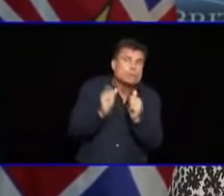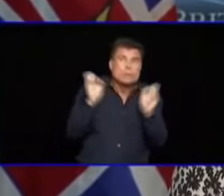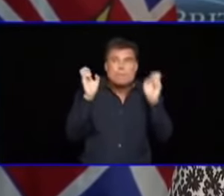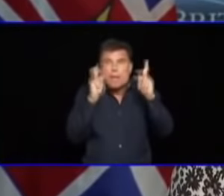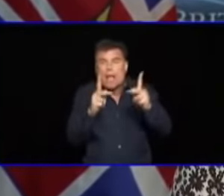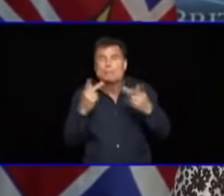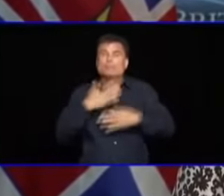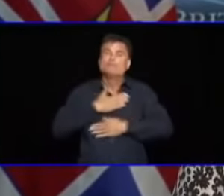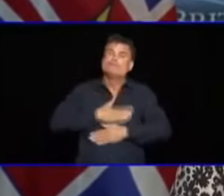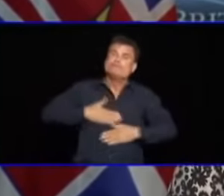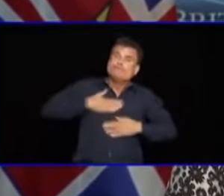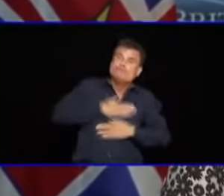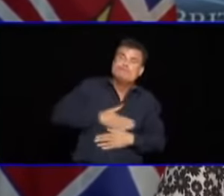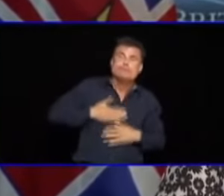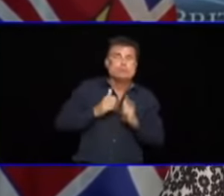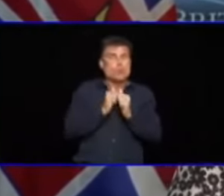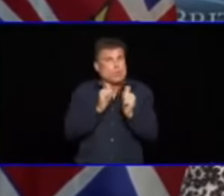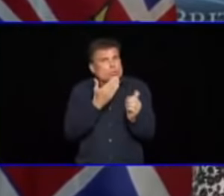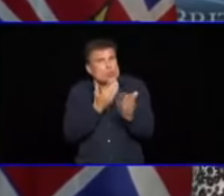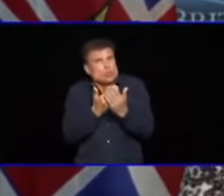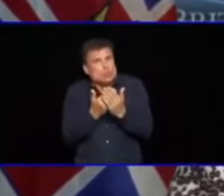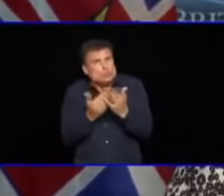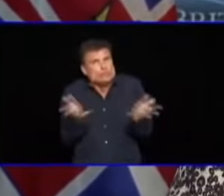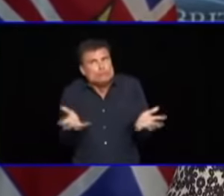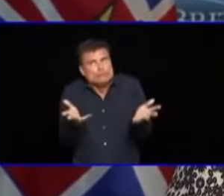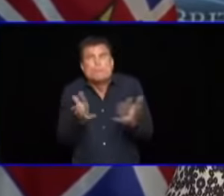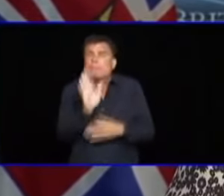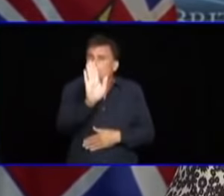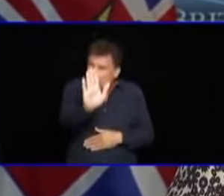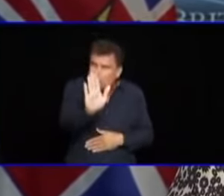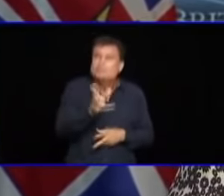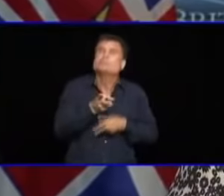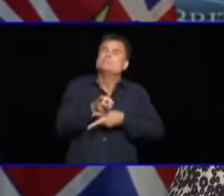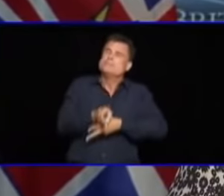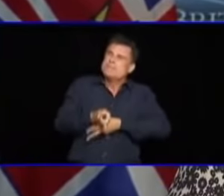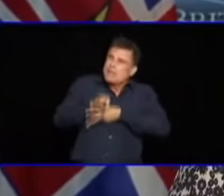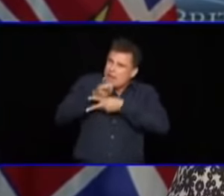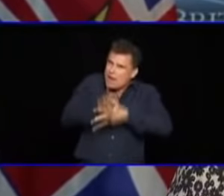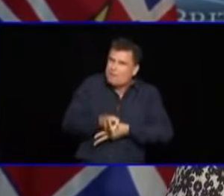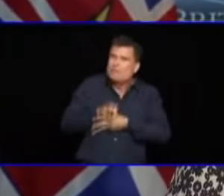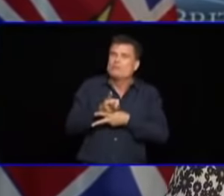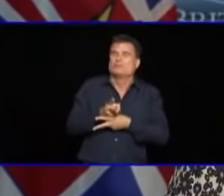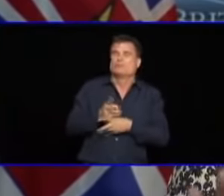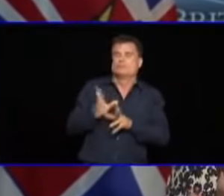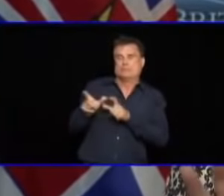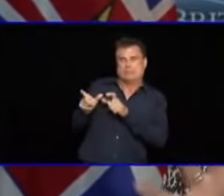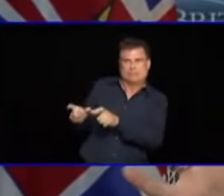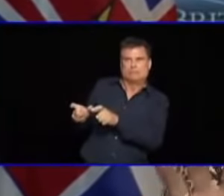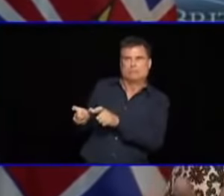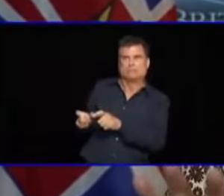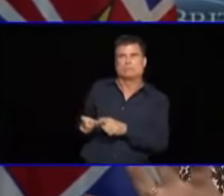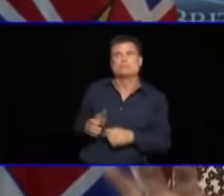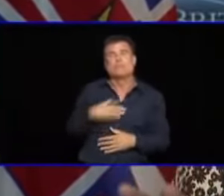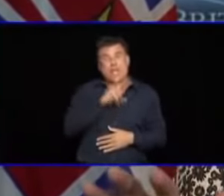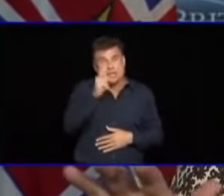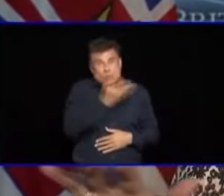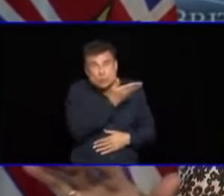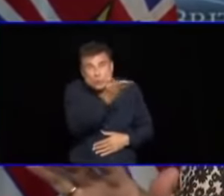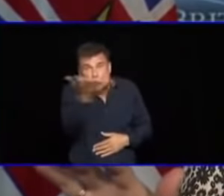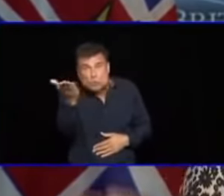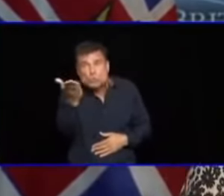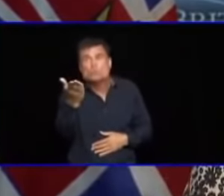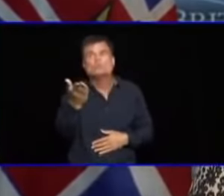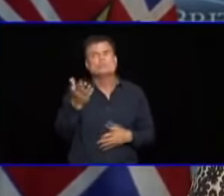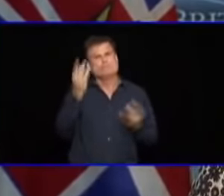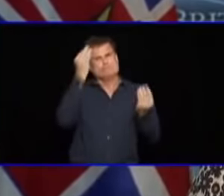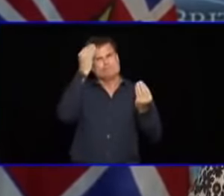few examples. But one way to think about your activities in the weeks ahead is to think about the numbers of contacts that